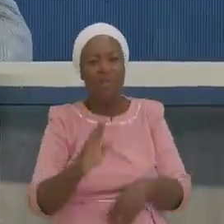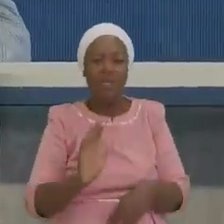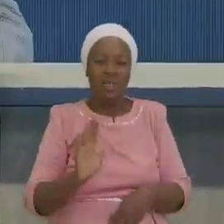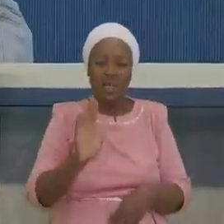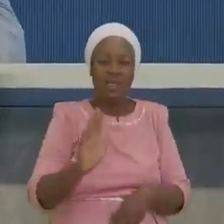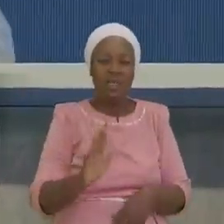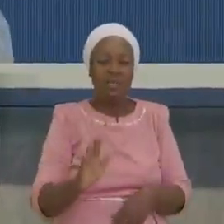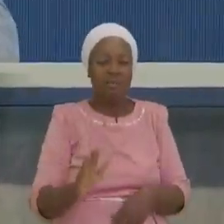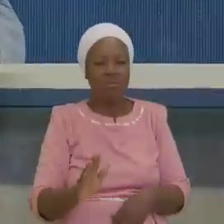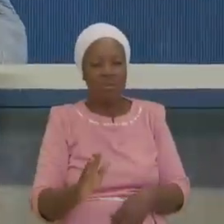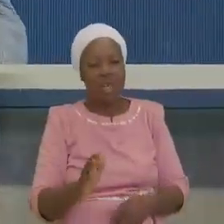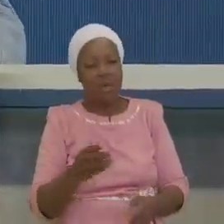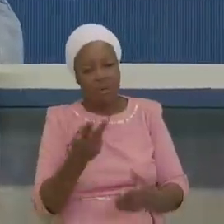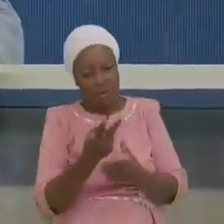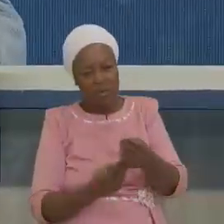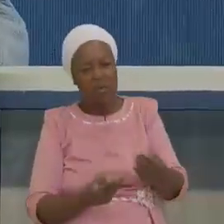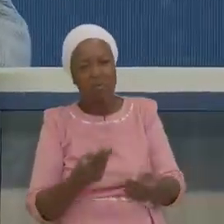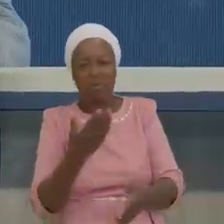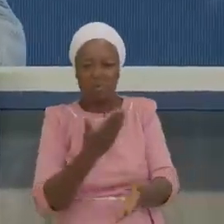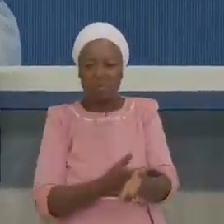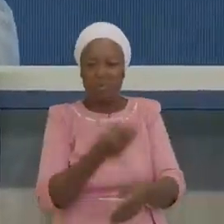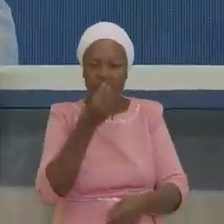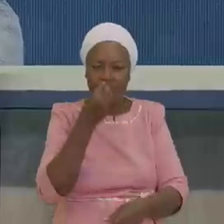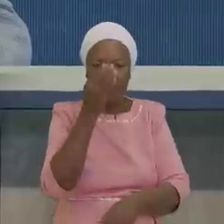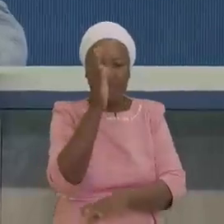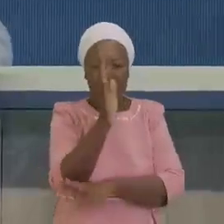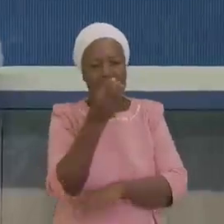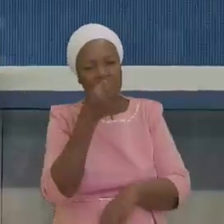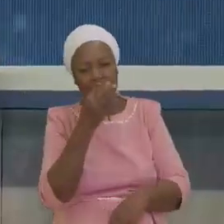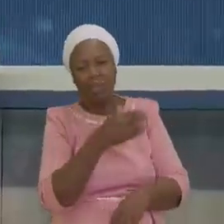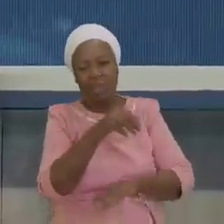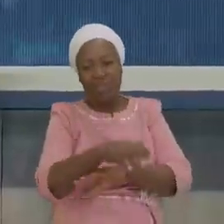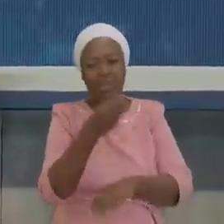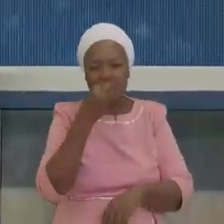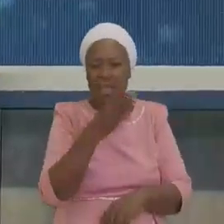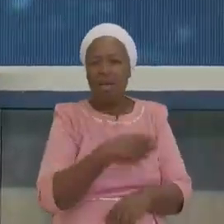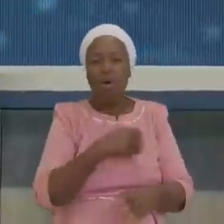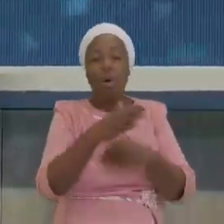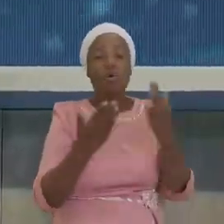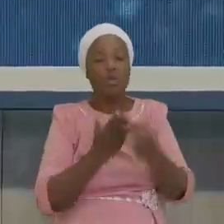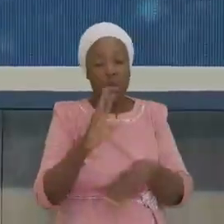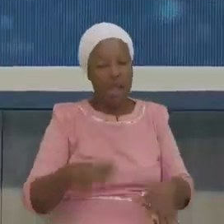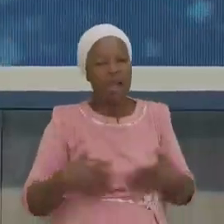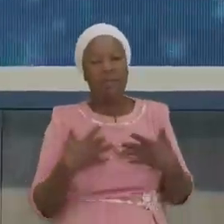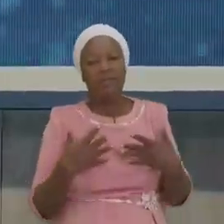dinner, supper, and the following day, and the following week, and the following year, all through his life.